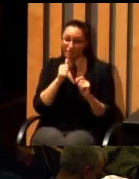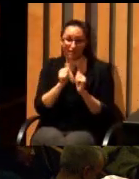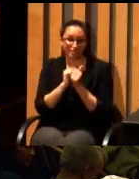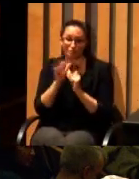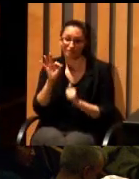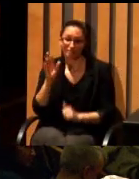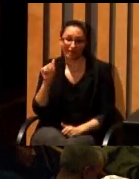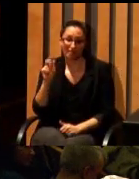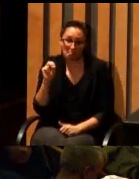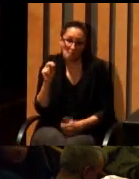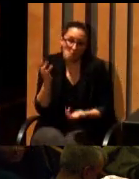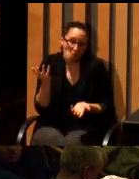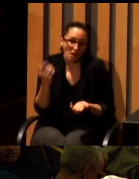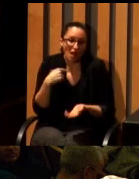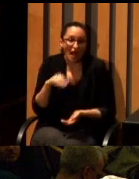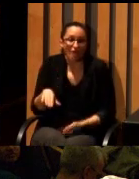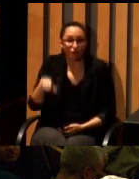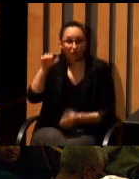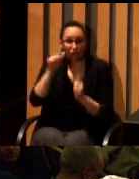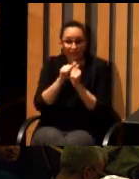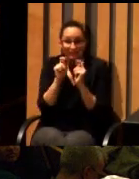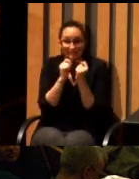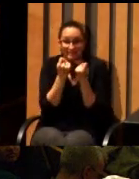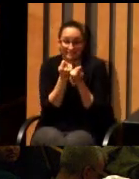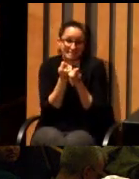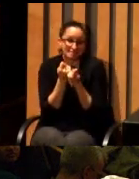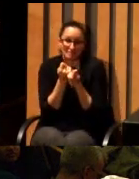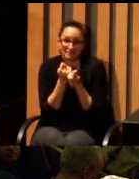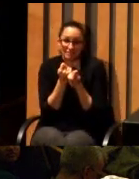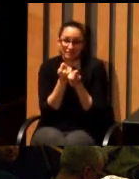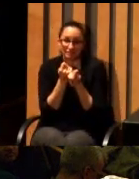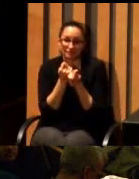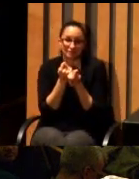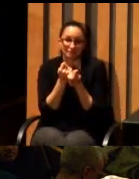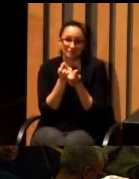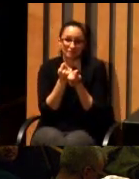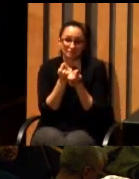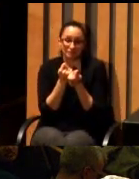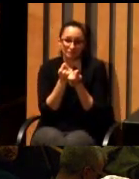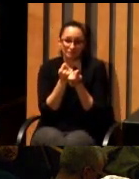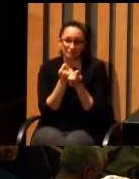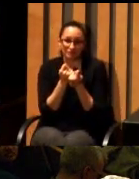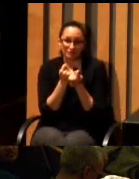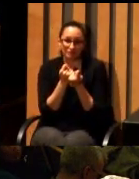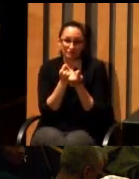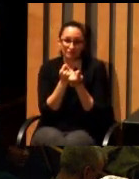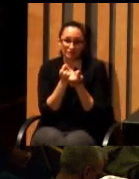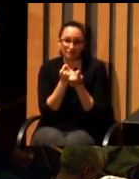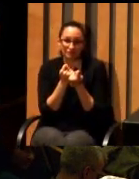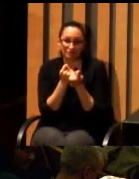So I grew up with the team, and I didn't care about them. But